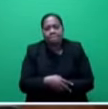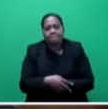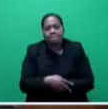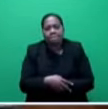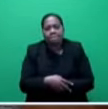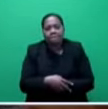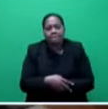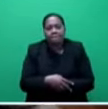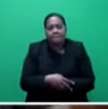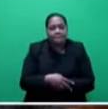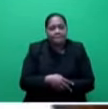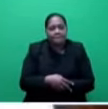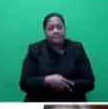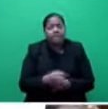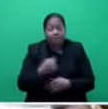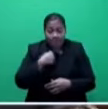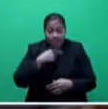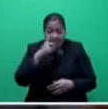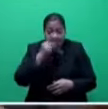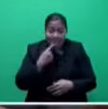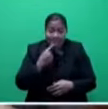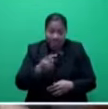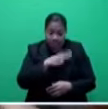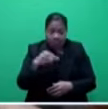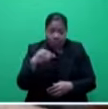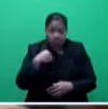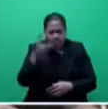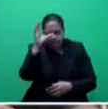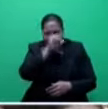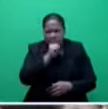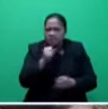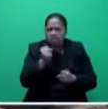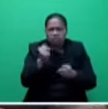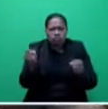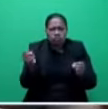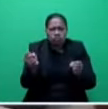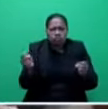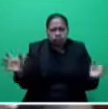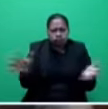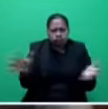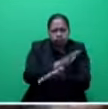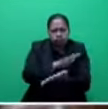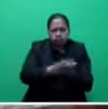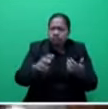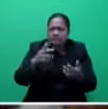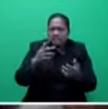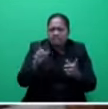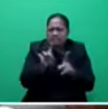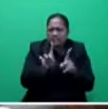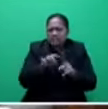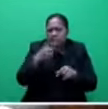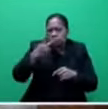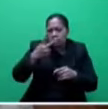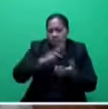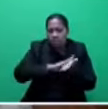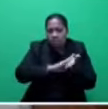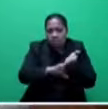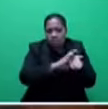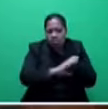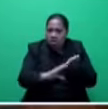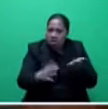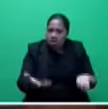minor details, Mr. Speaker, but I can say the Ministry estimates a damage of close to $12 million that has been sustained by the education sector alone, not